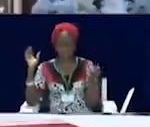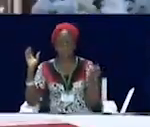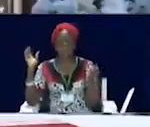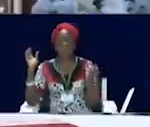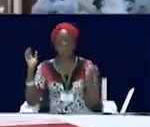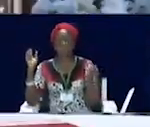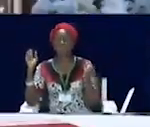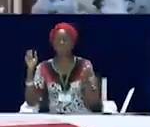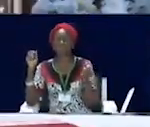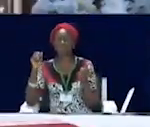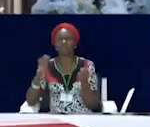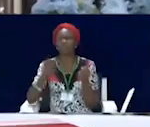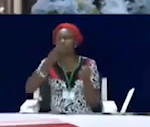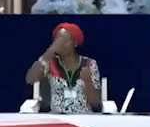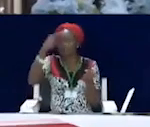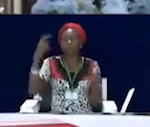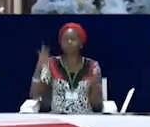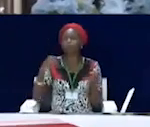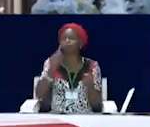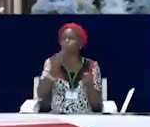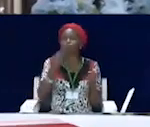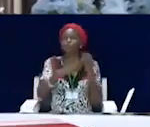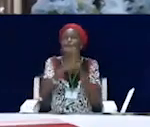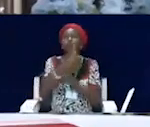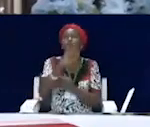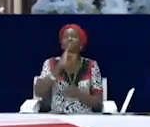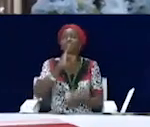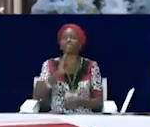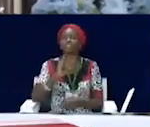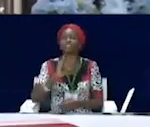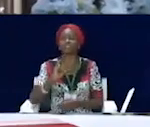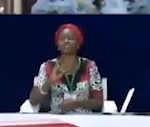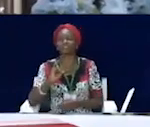Now, because of who God is,